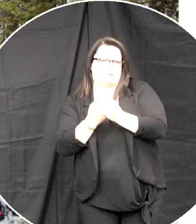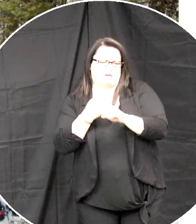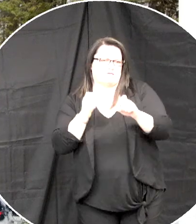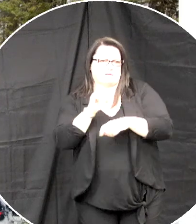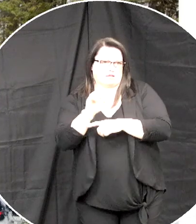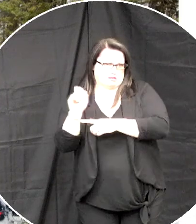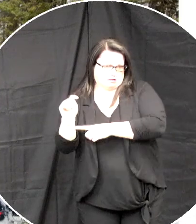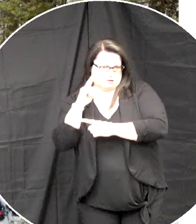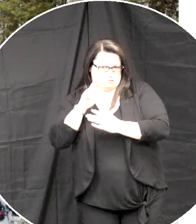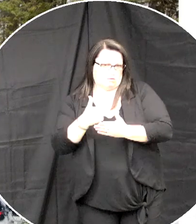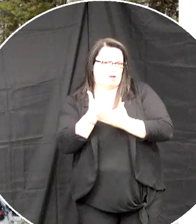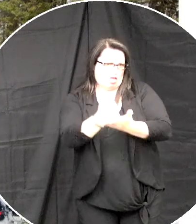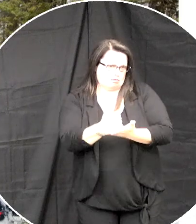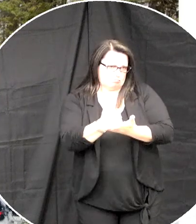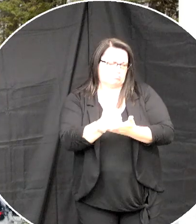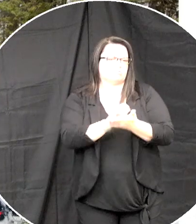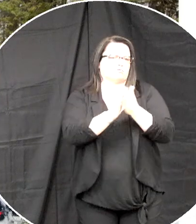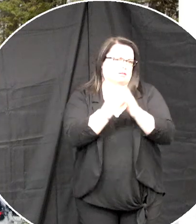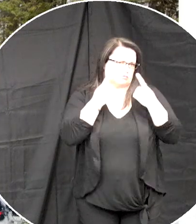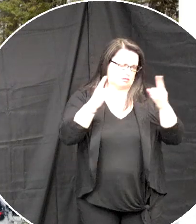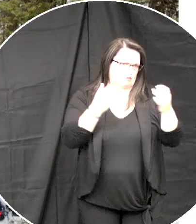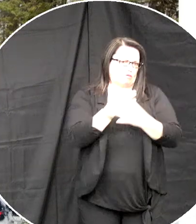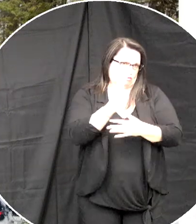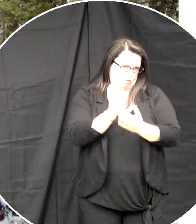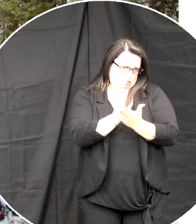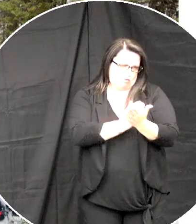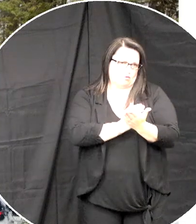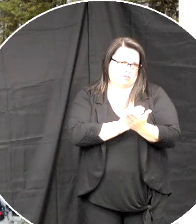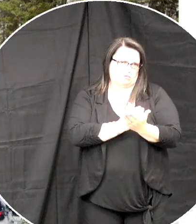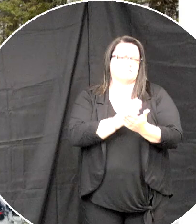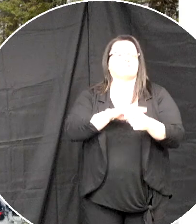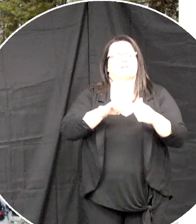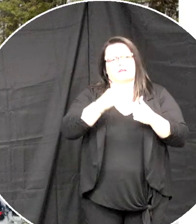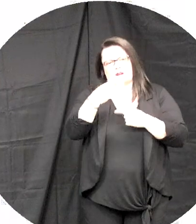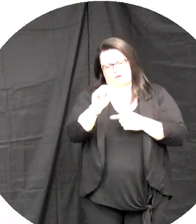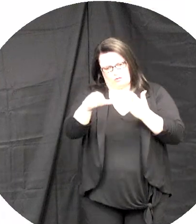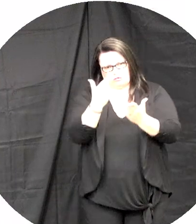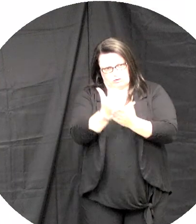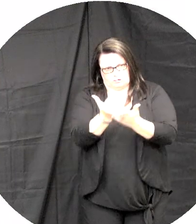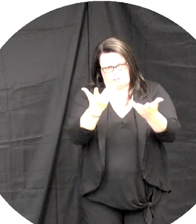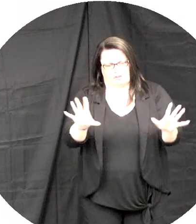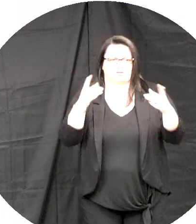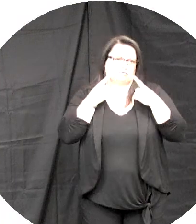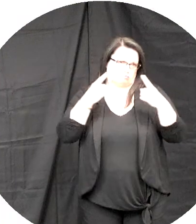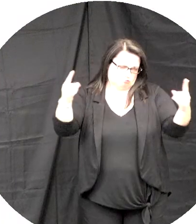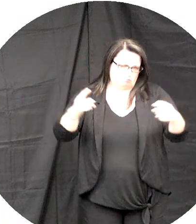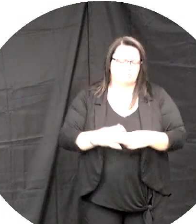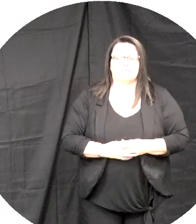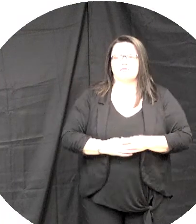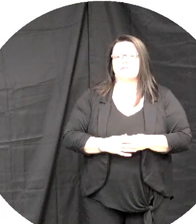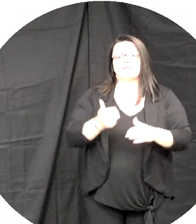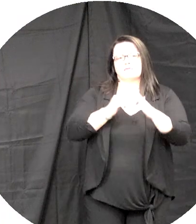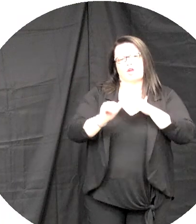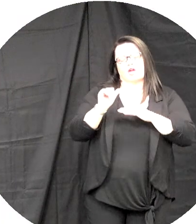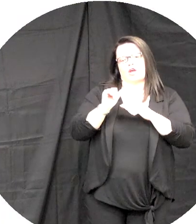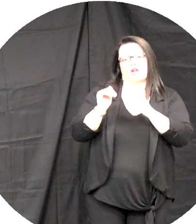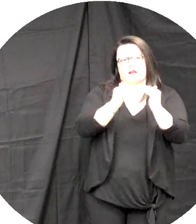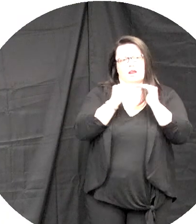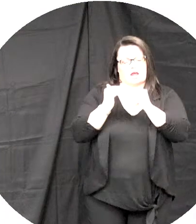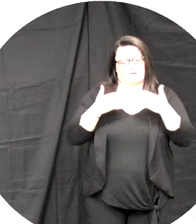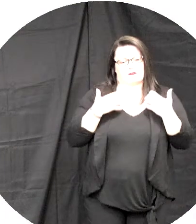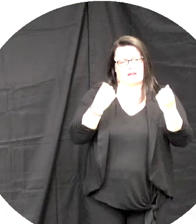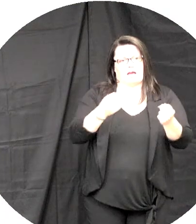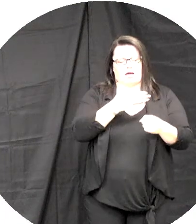to realize that course and then successfully complete high school. Under the Equity, Health, and Well-being